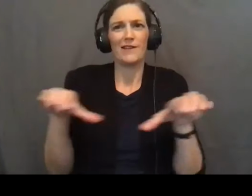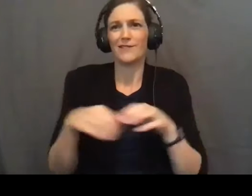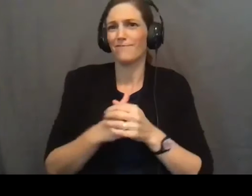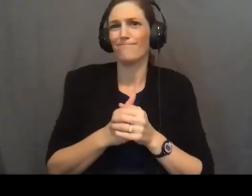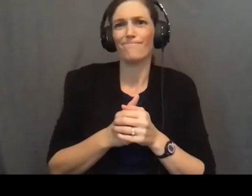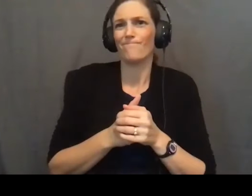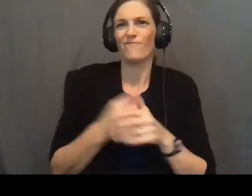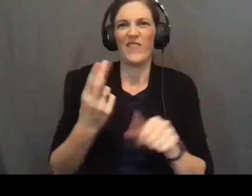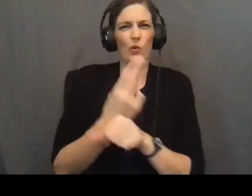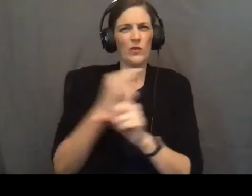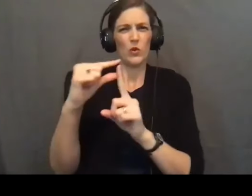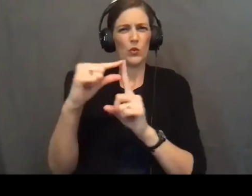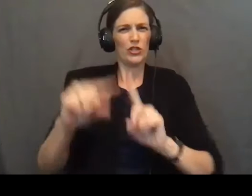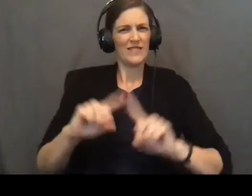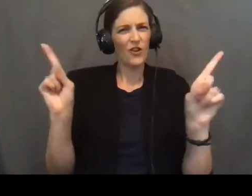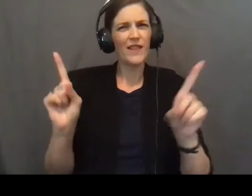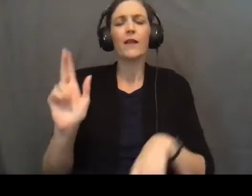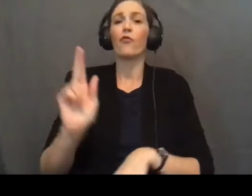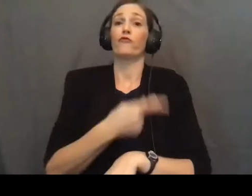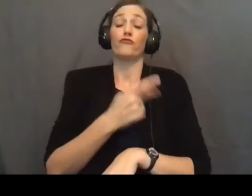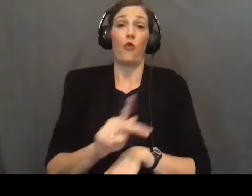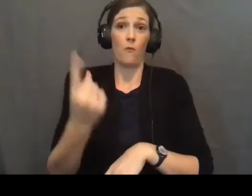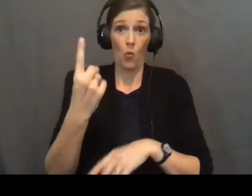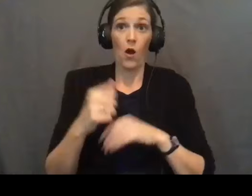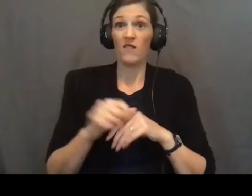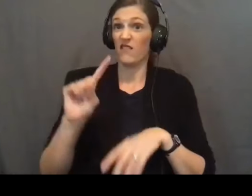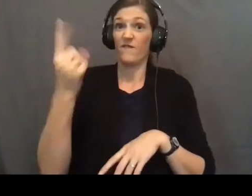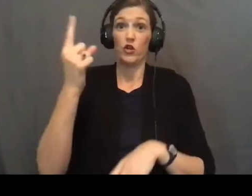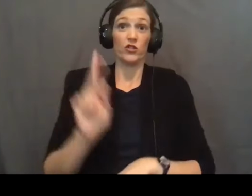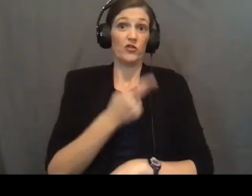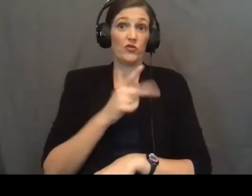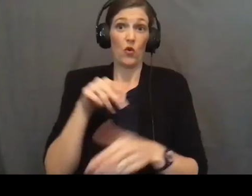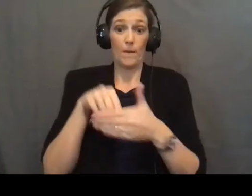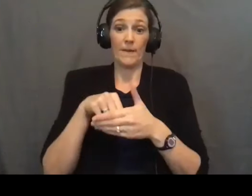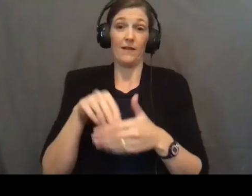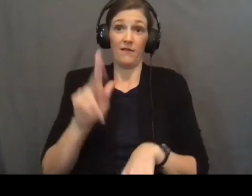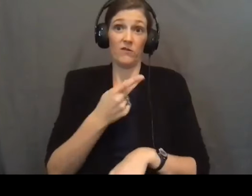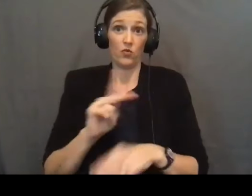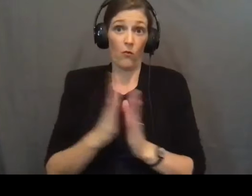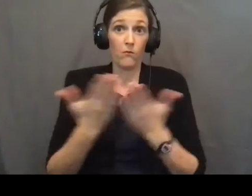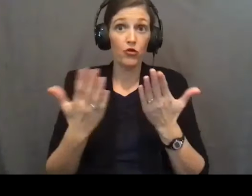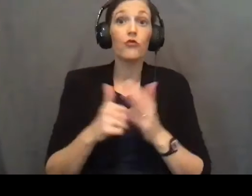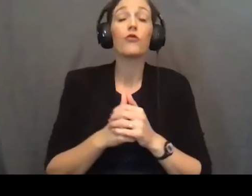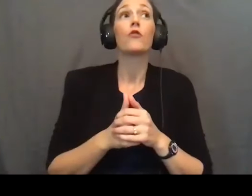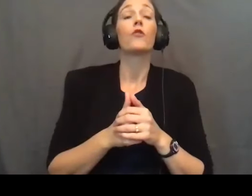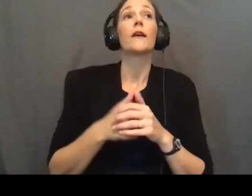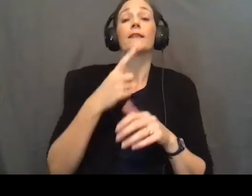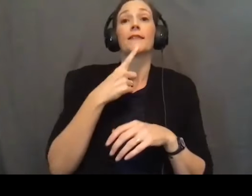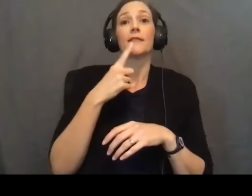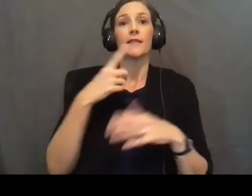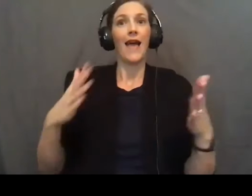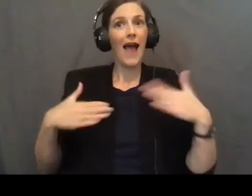fact, in Psalm 1, one of the more popular psalms, the first psalm in the Psalter, the Psalter says,